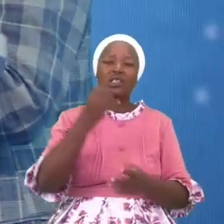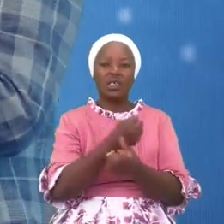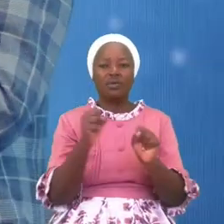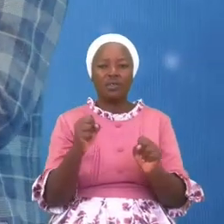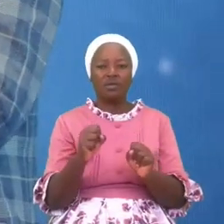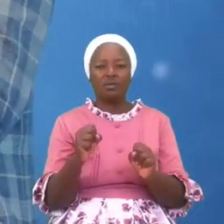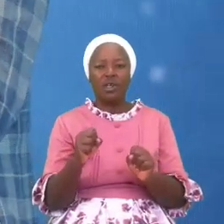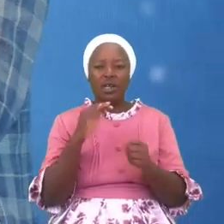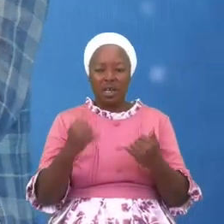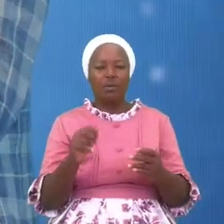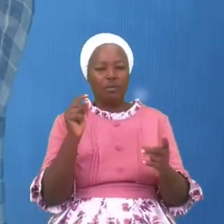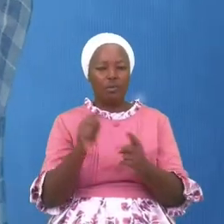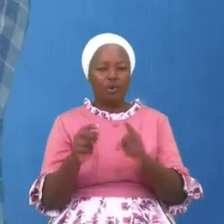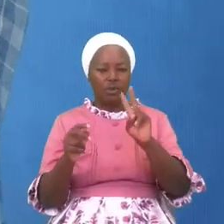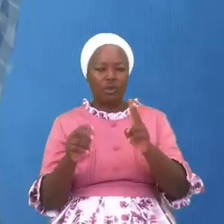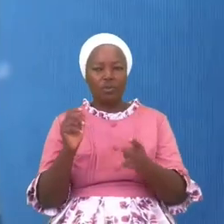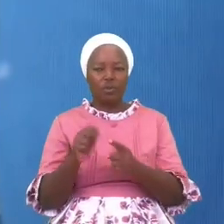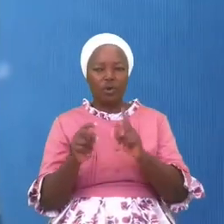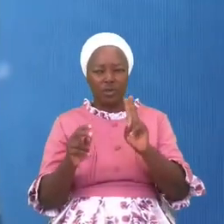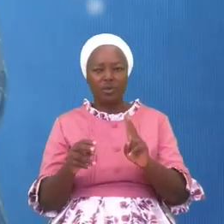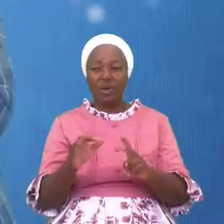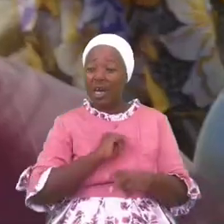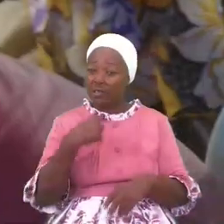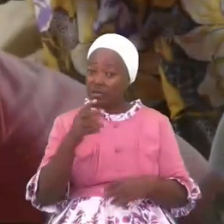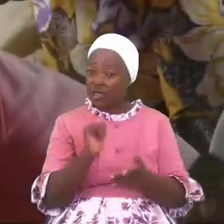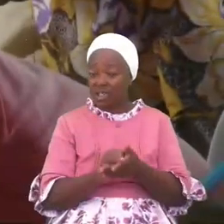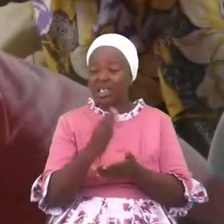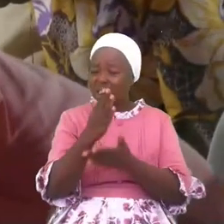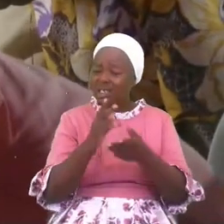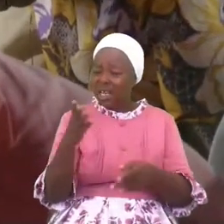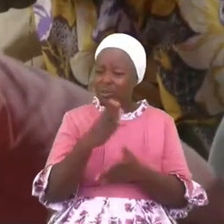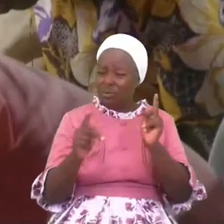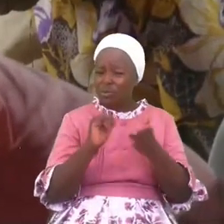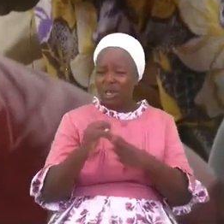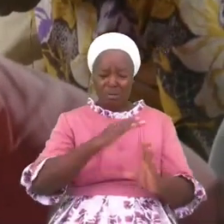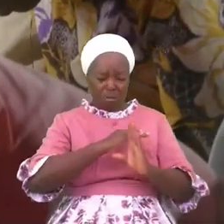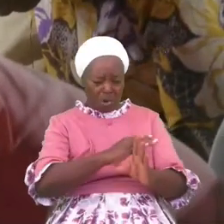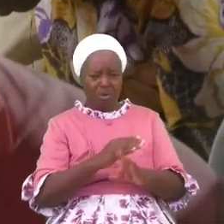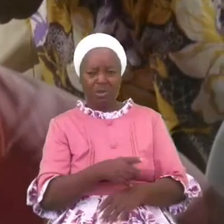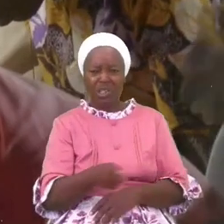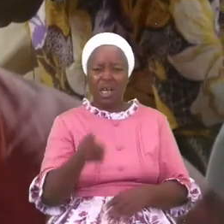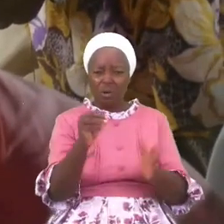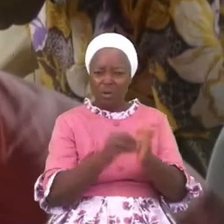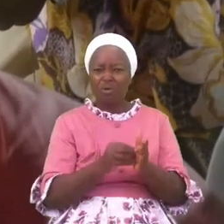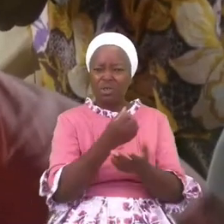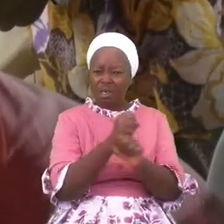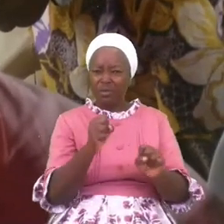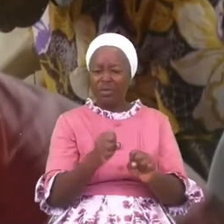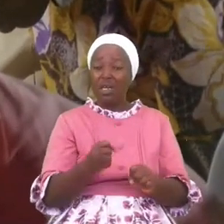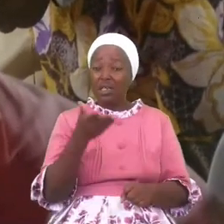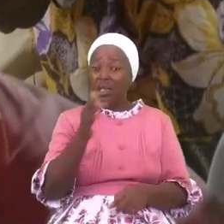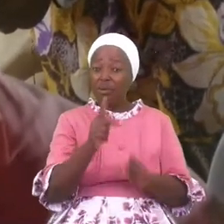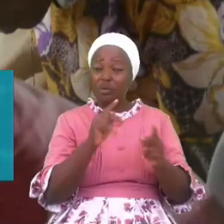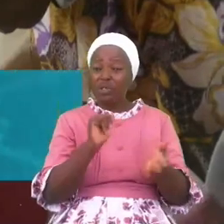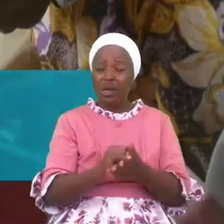are people who block their own salvation. There are people who block their own healing. There